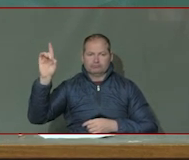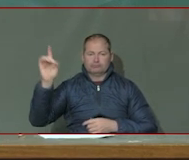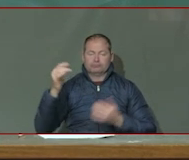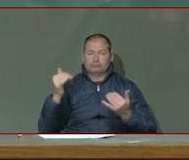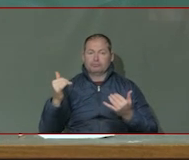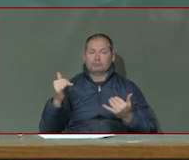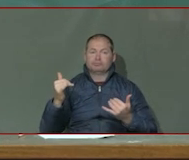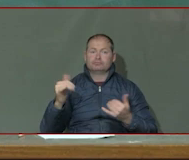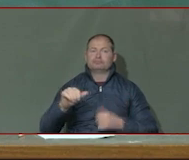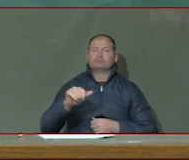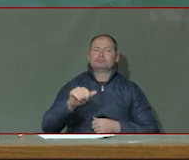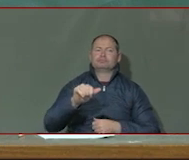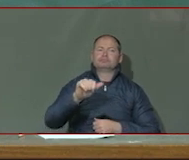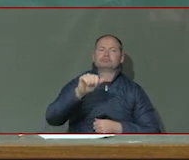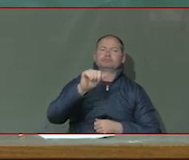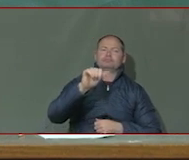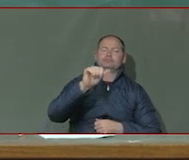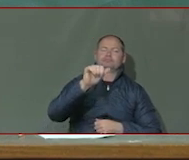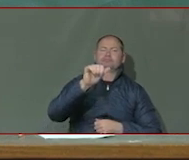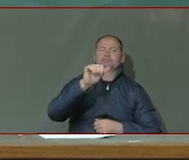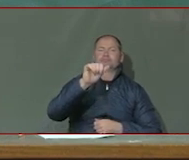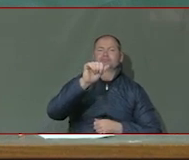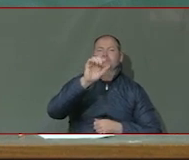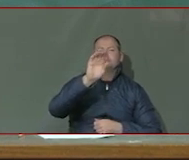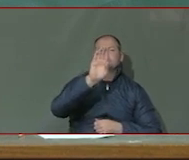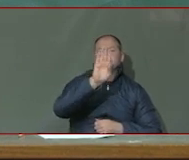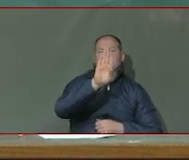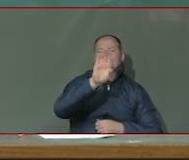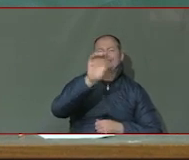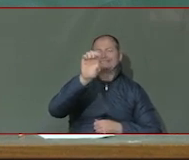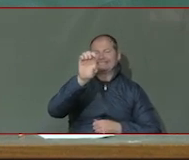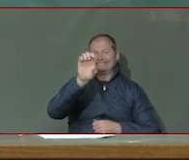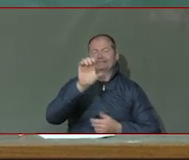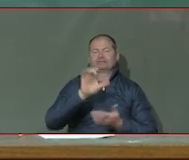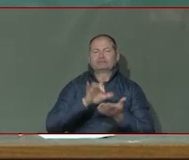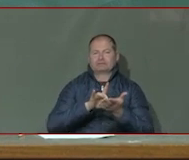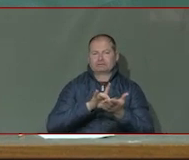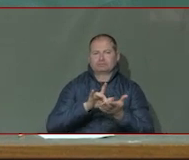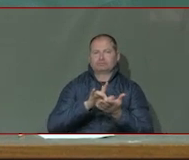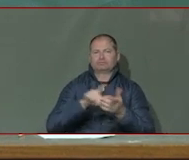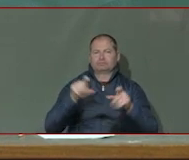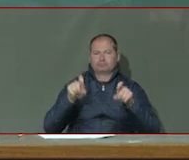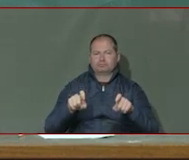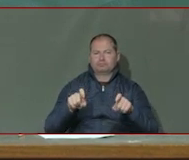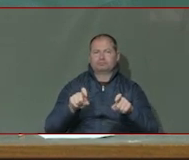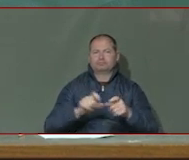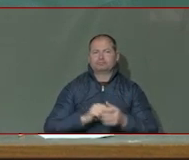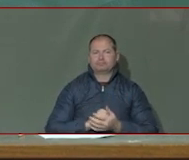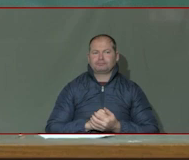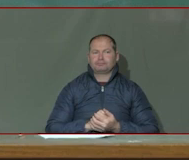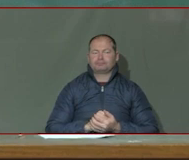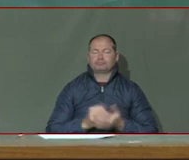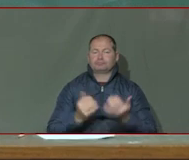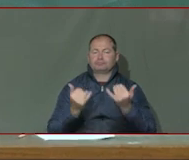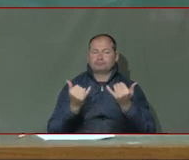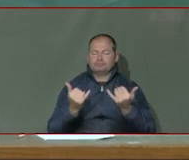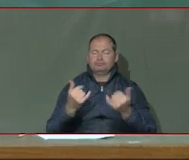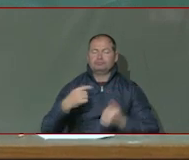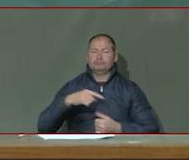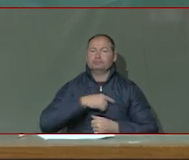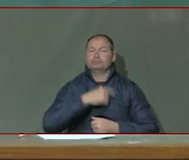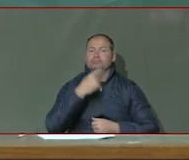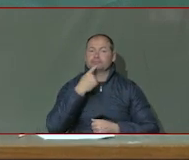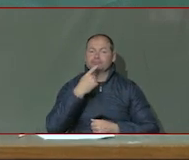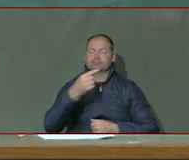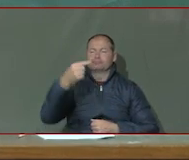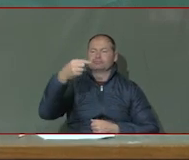BE. Right, so people, in 3.1.1, we can say the gradient